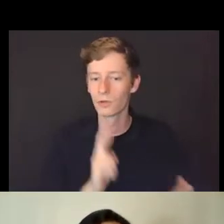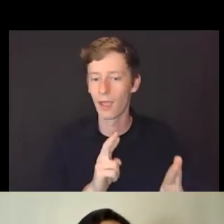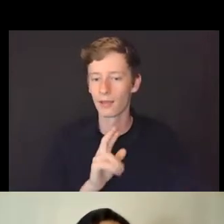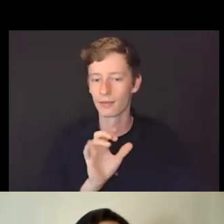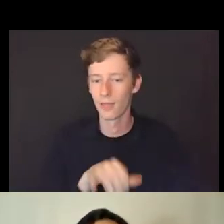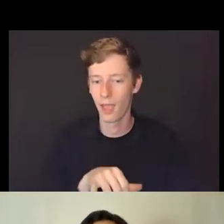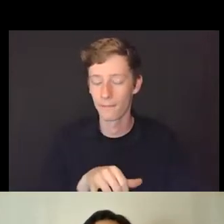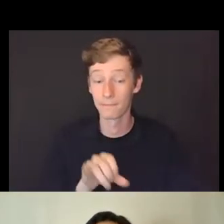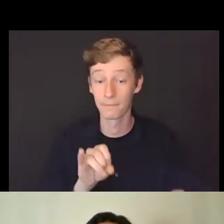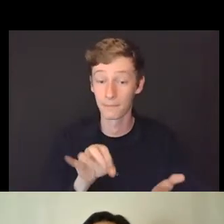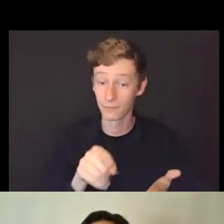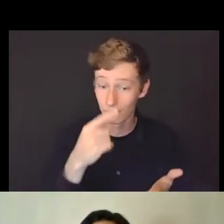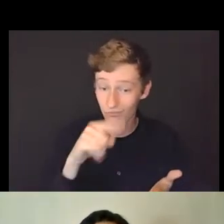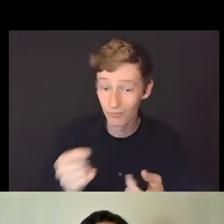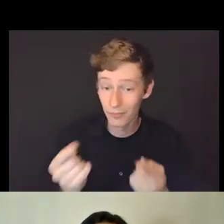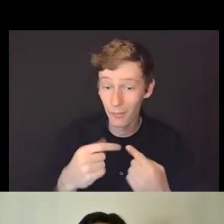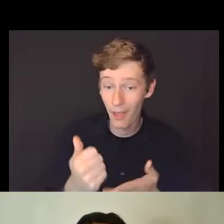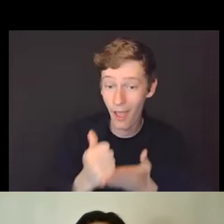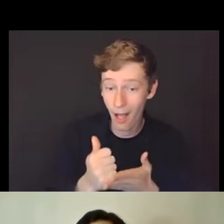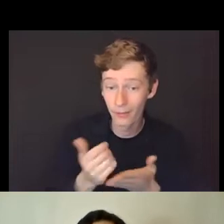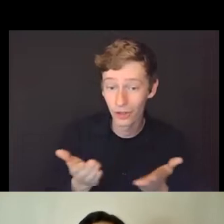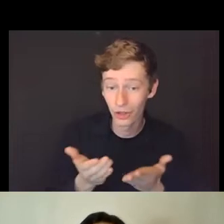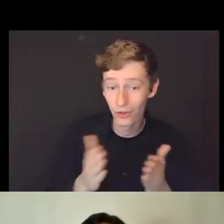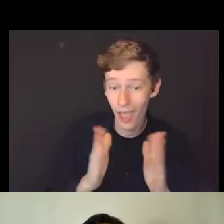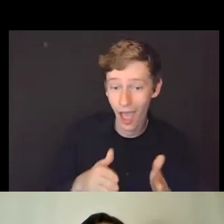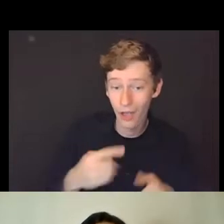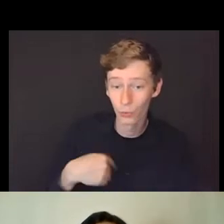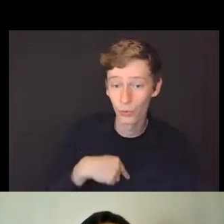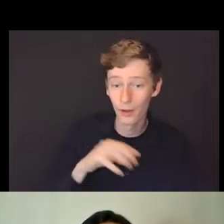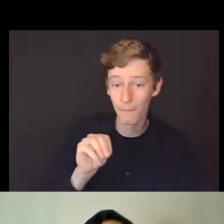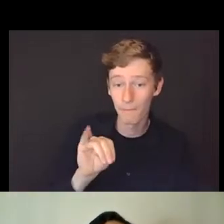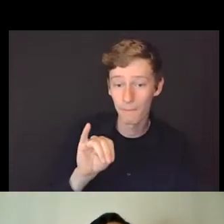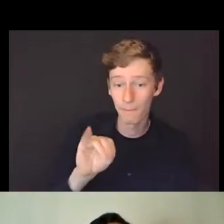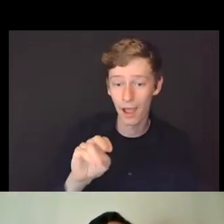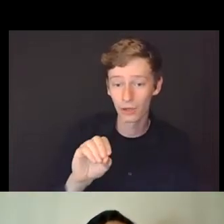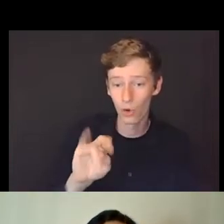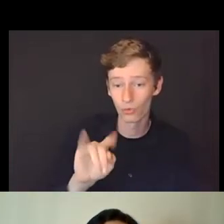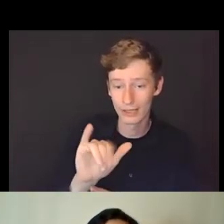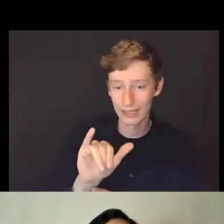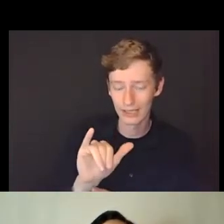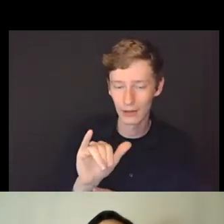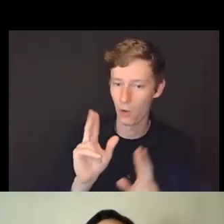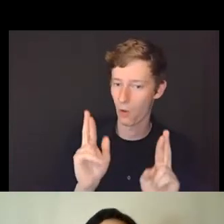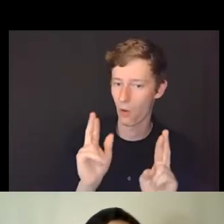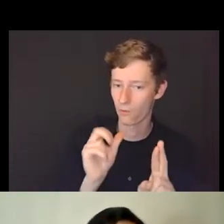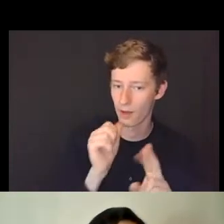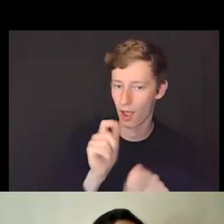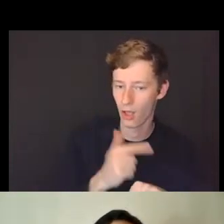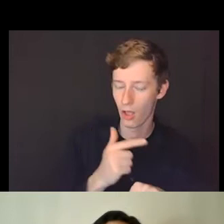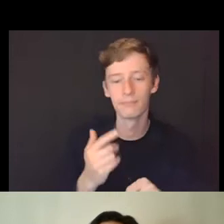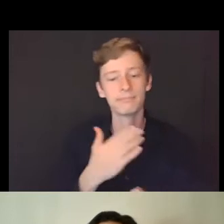in the House while we're in the minority, and hopefully not long, is to continue to speak out, to show